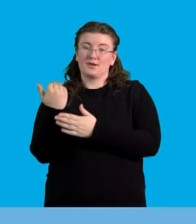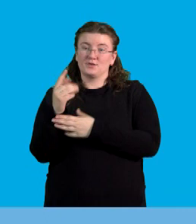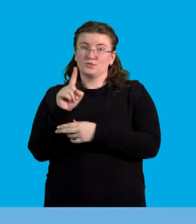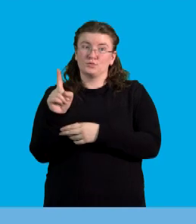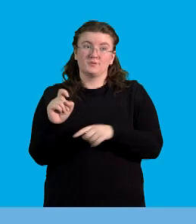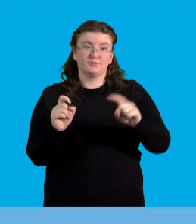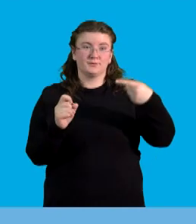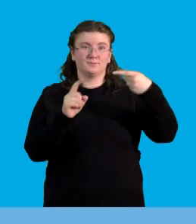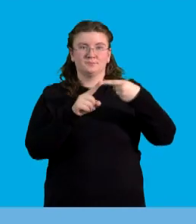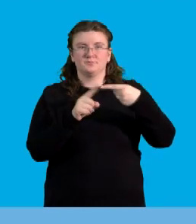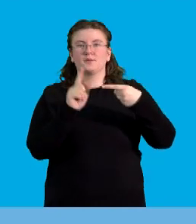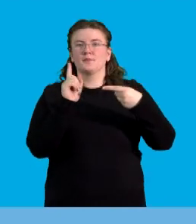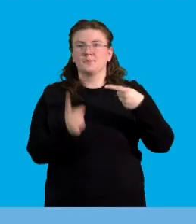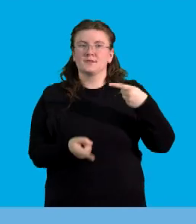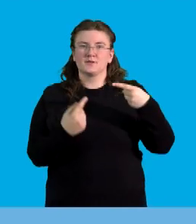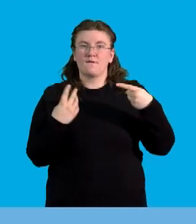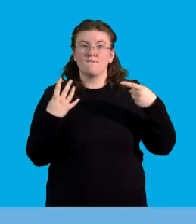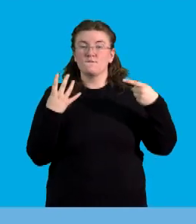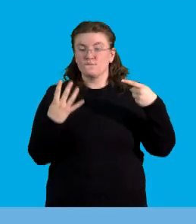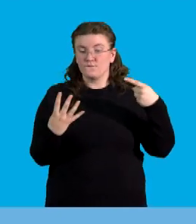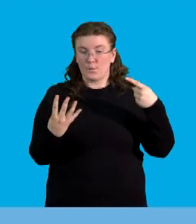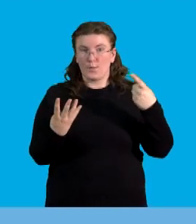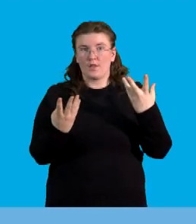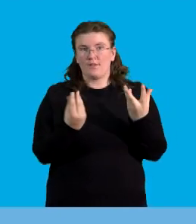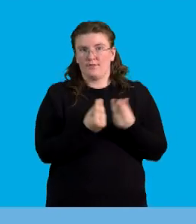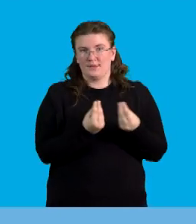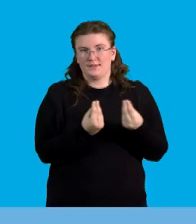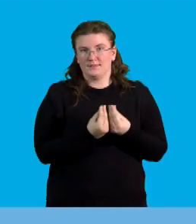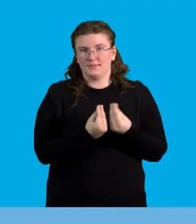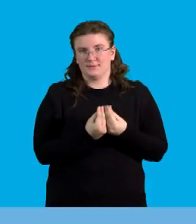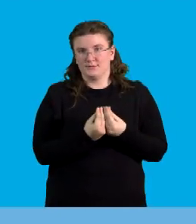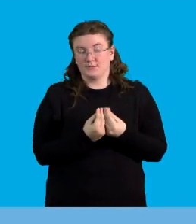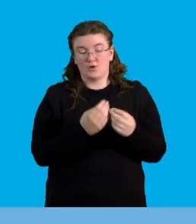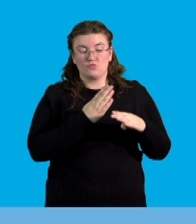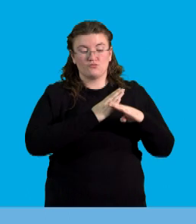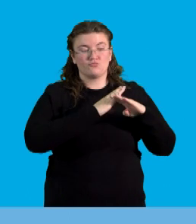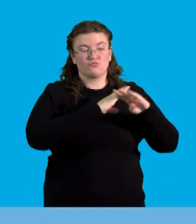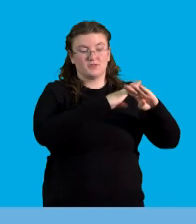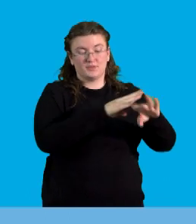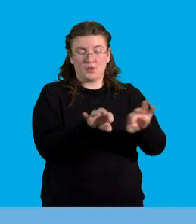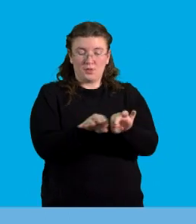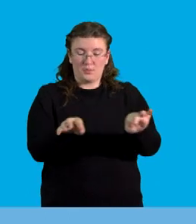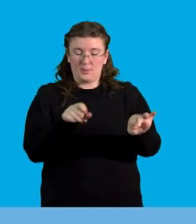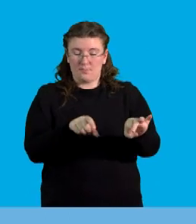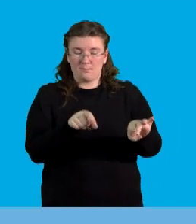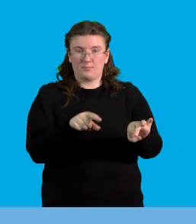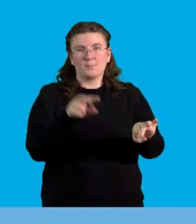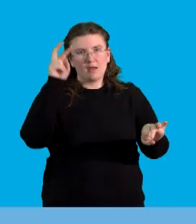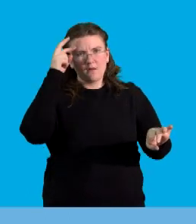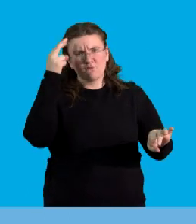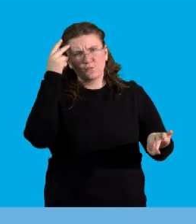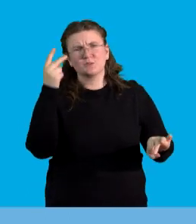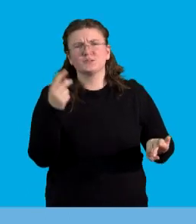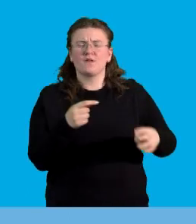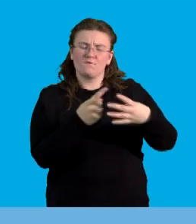given to us is we need to name 4 factors that influence the resistance of a conductor. So